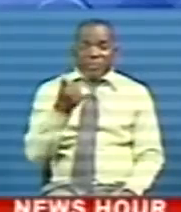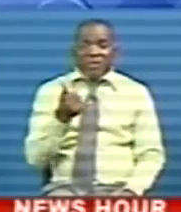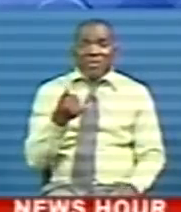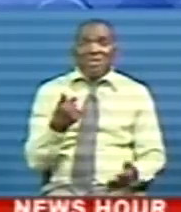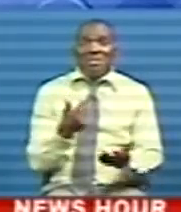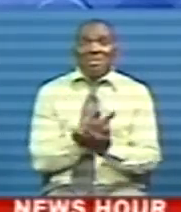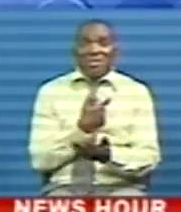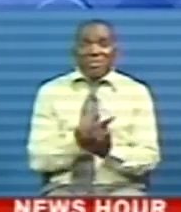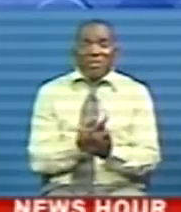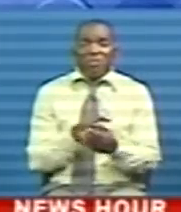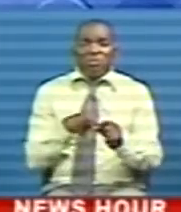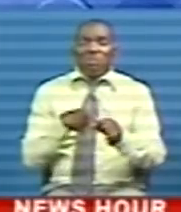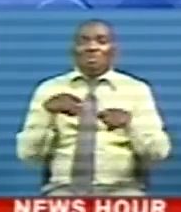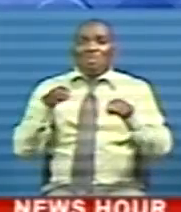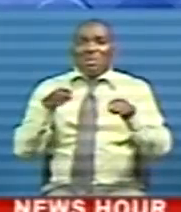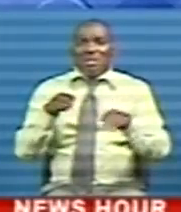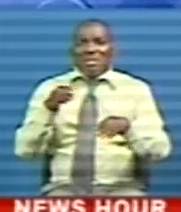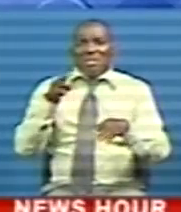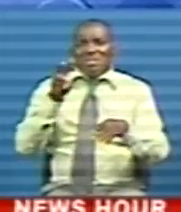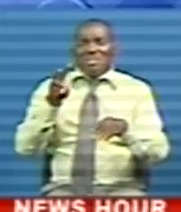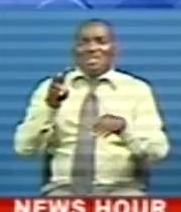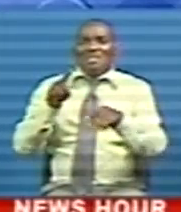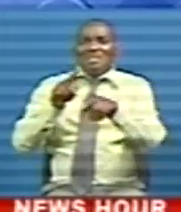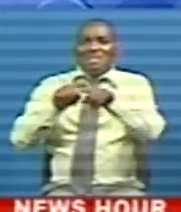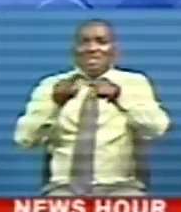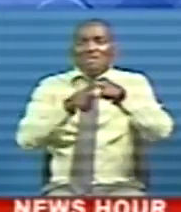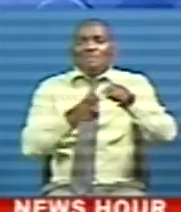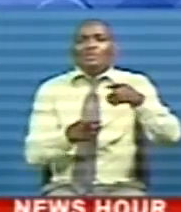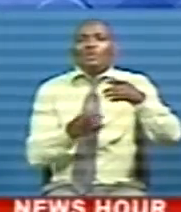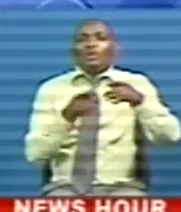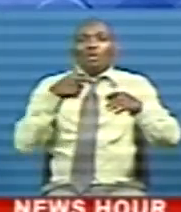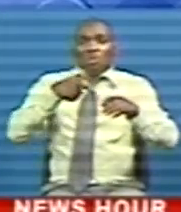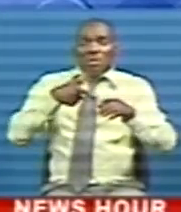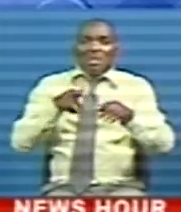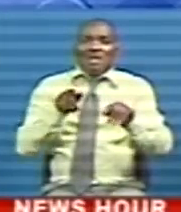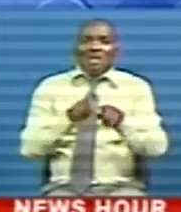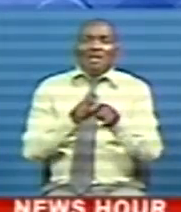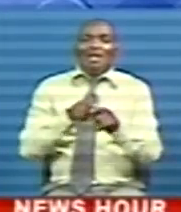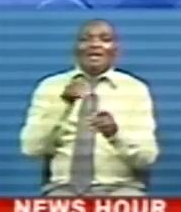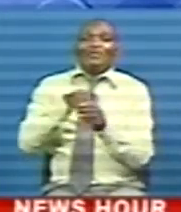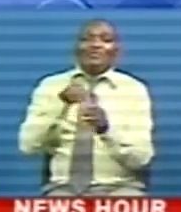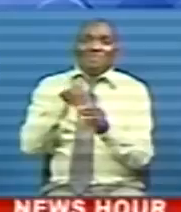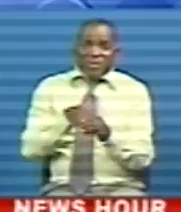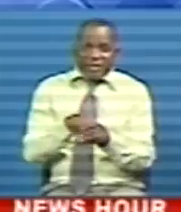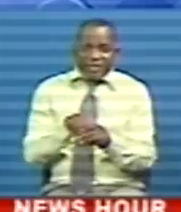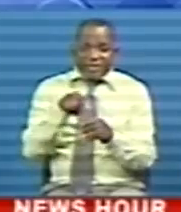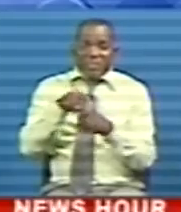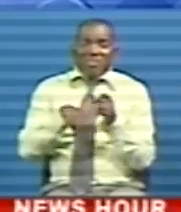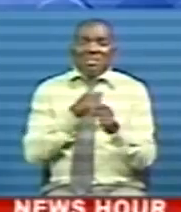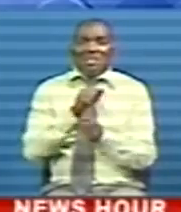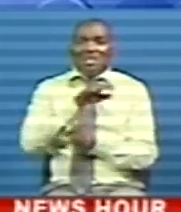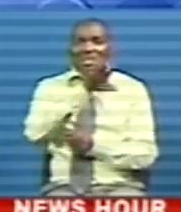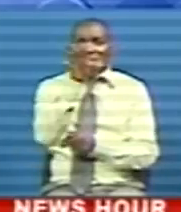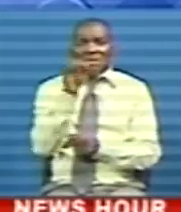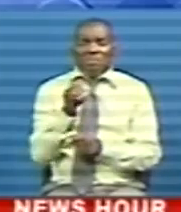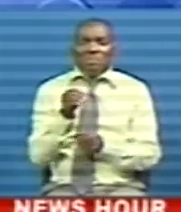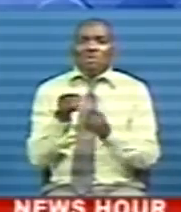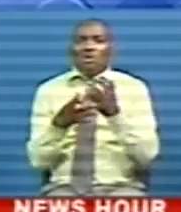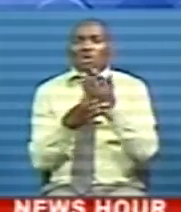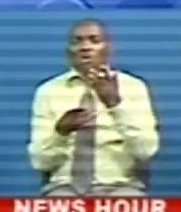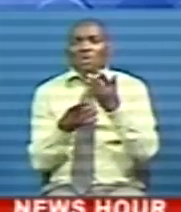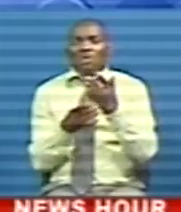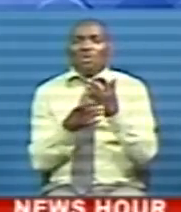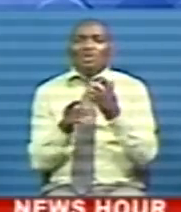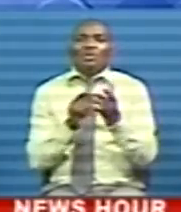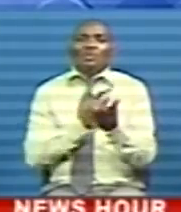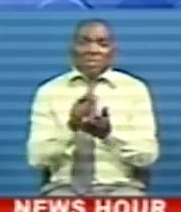Ghana is set to market 6 available oil blocks to potential investors at this year's Africa Oil Week in Cape